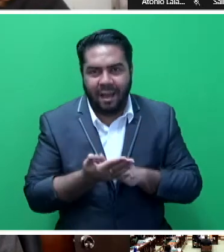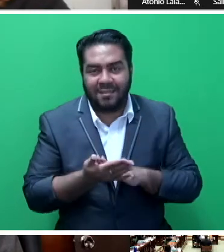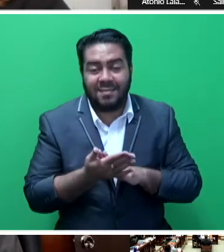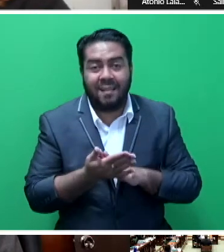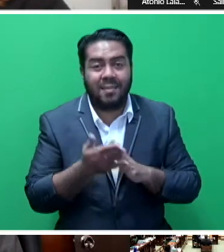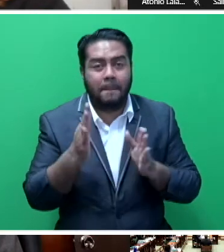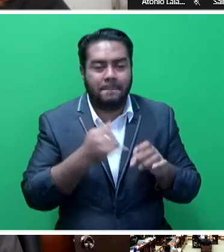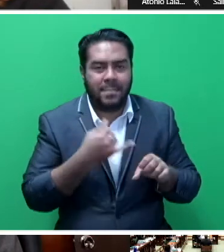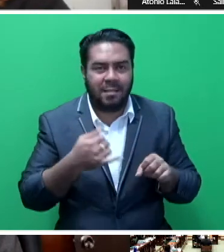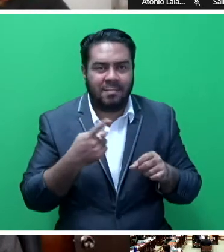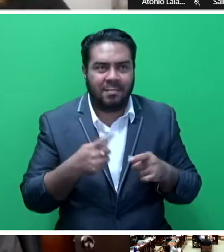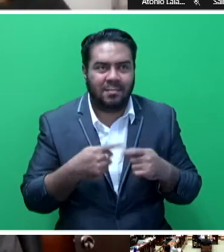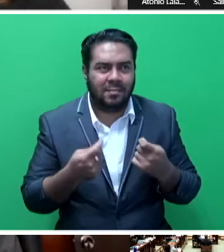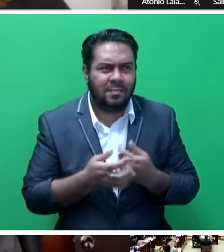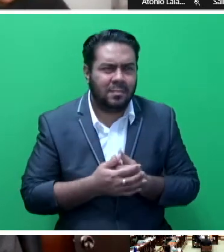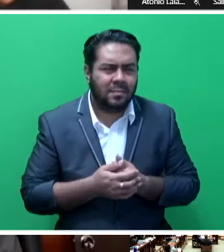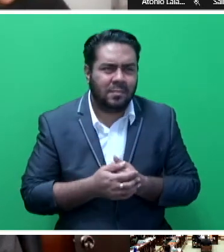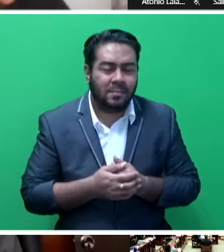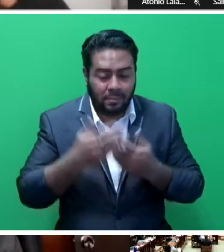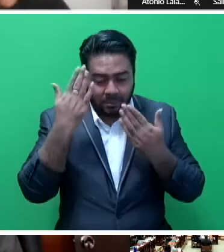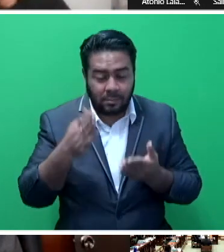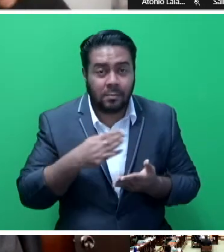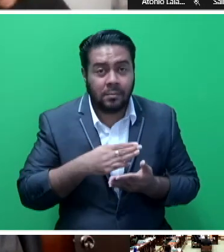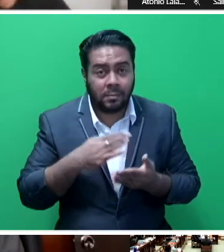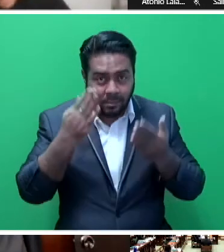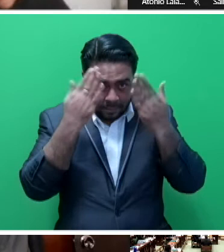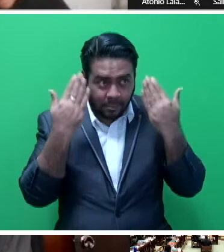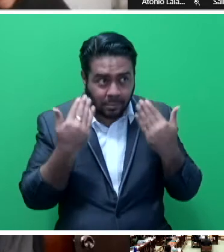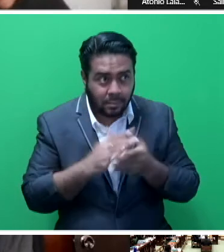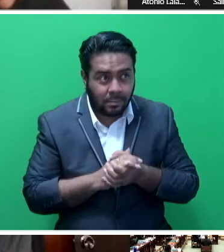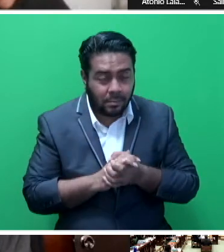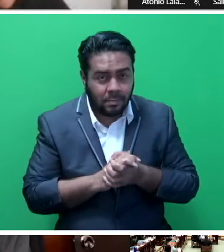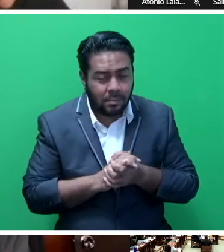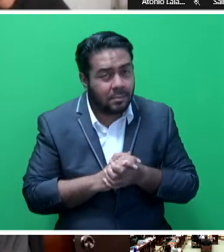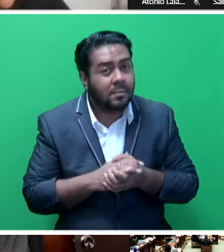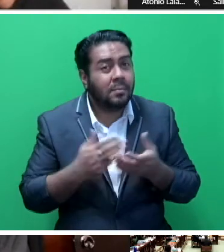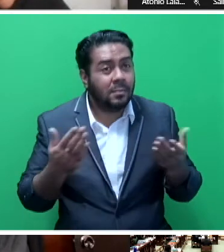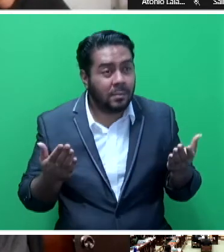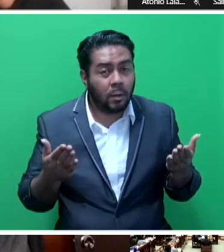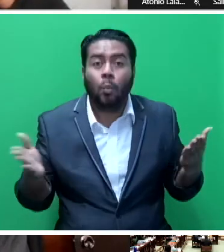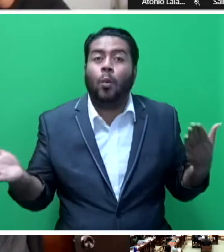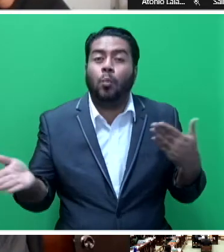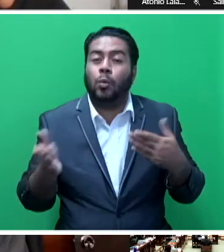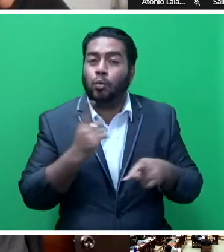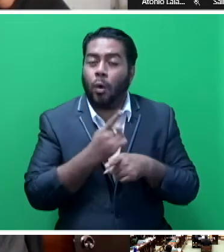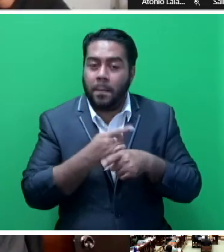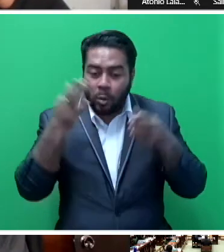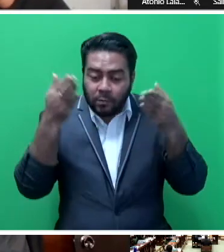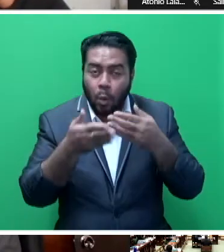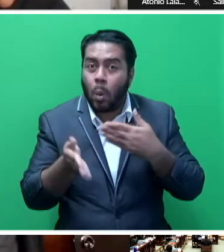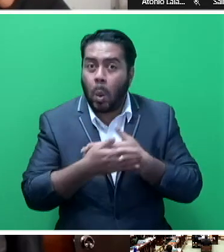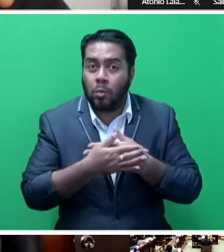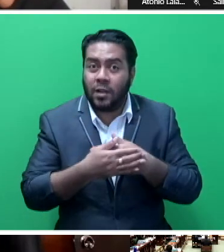that we share with New Zealand. Honourable Speaker, on the closure of 19 Lautoka containment zones, we set